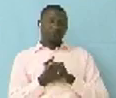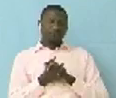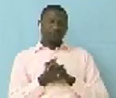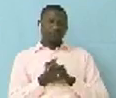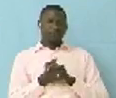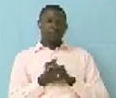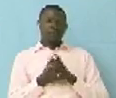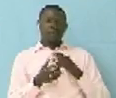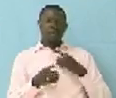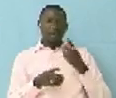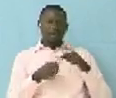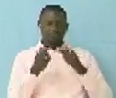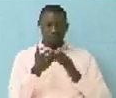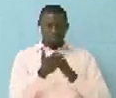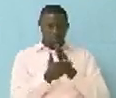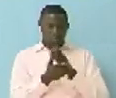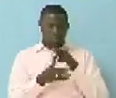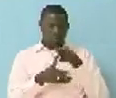And it was true that